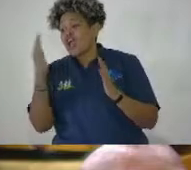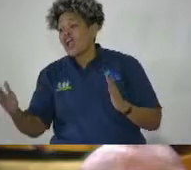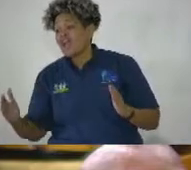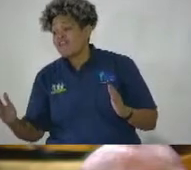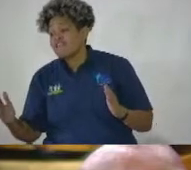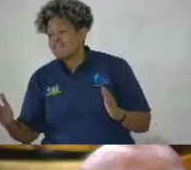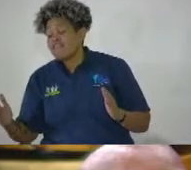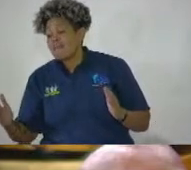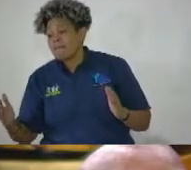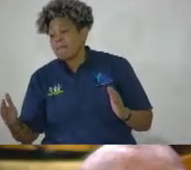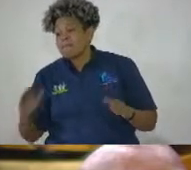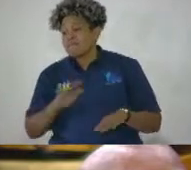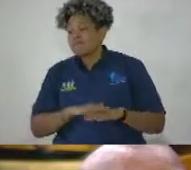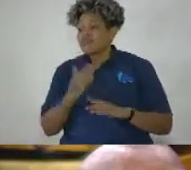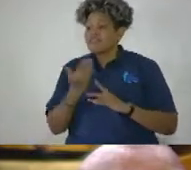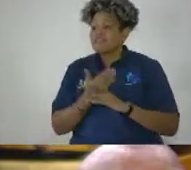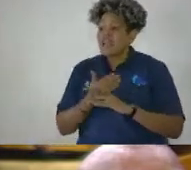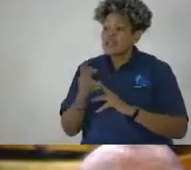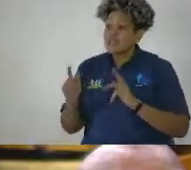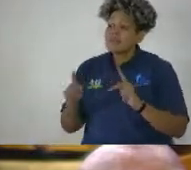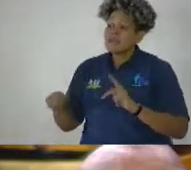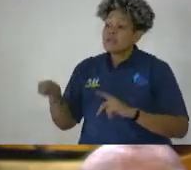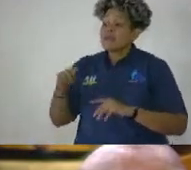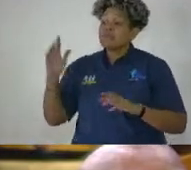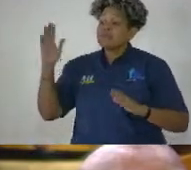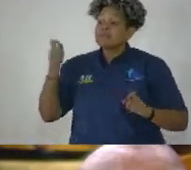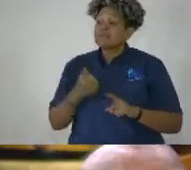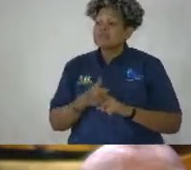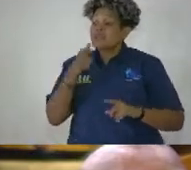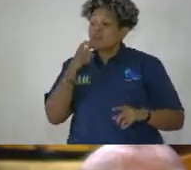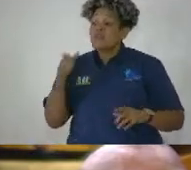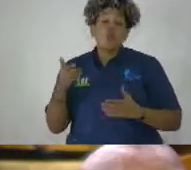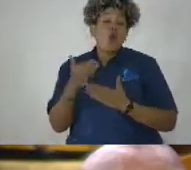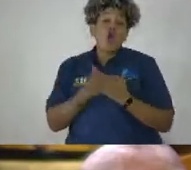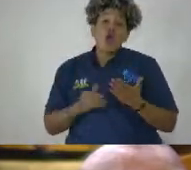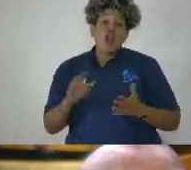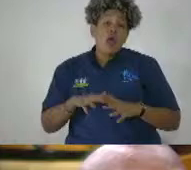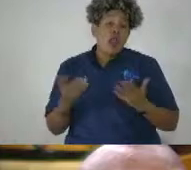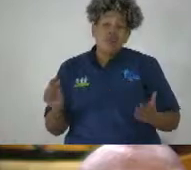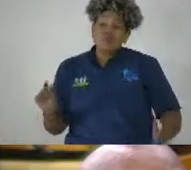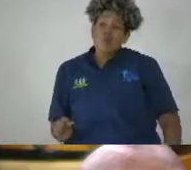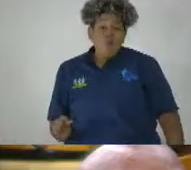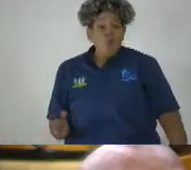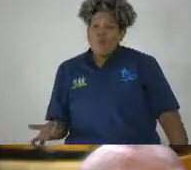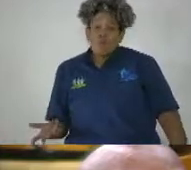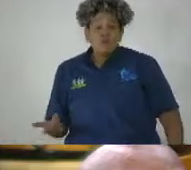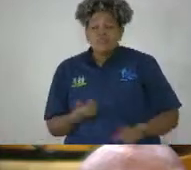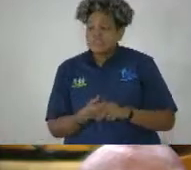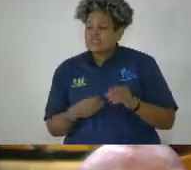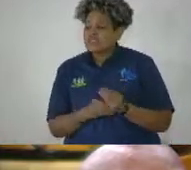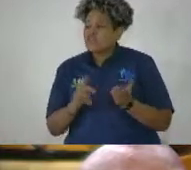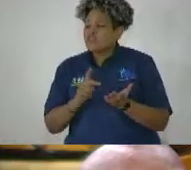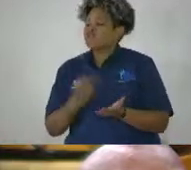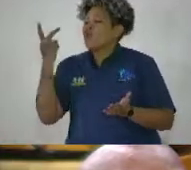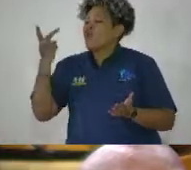expires. The people, Mr. Speaker, who are not earning very much to begin with, are